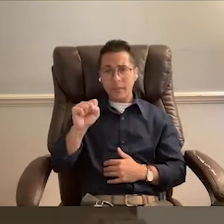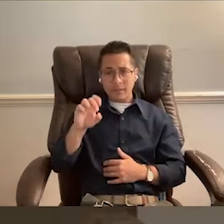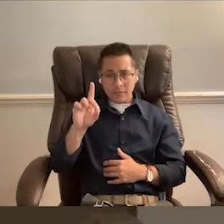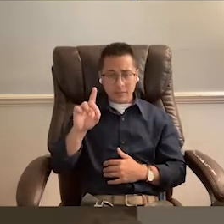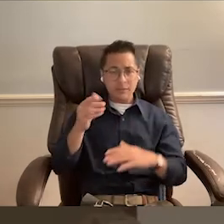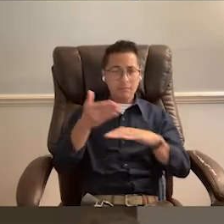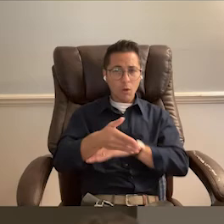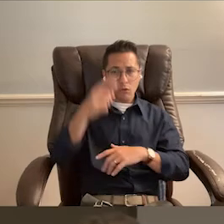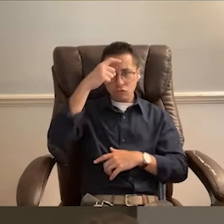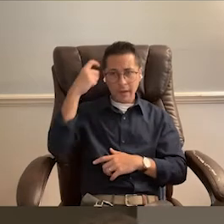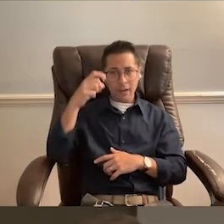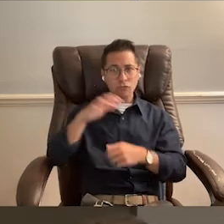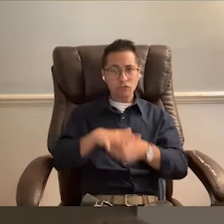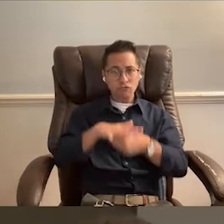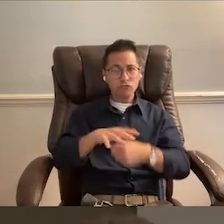interrupts.